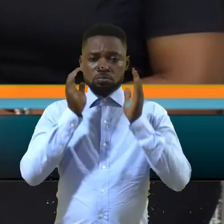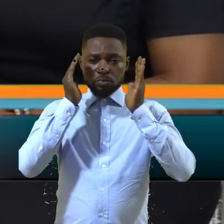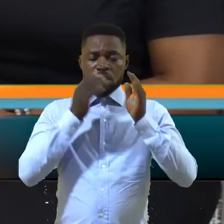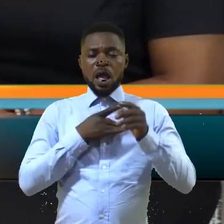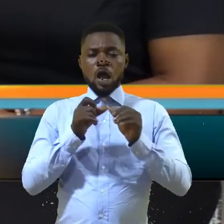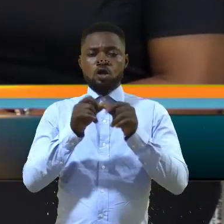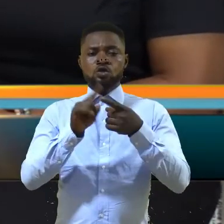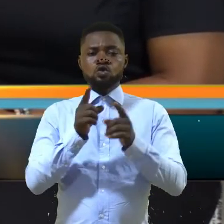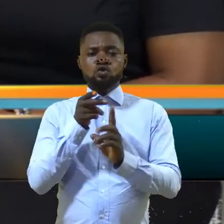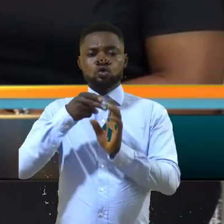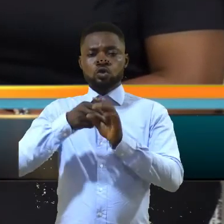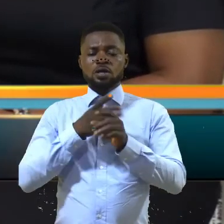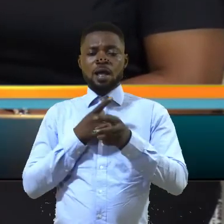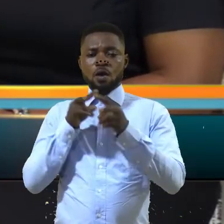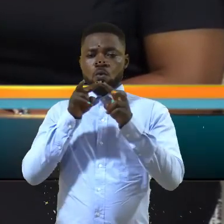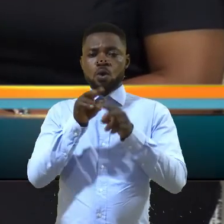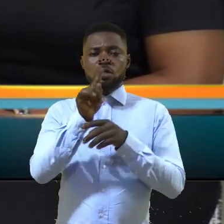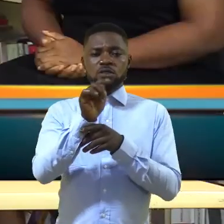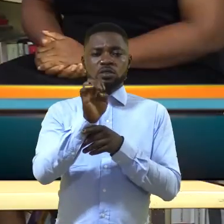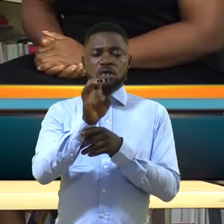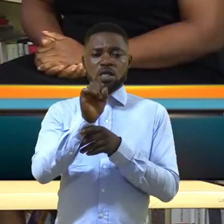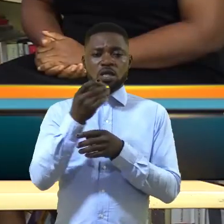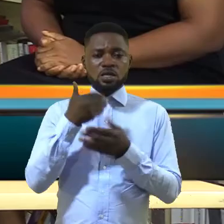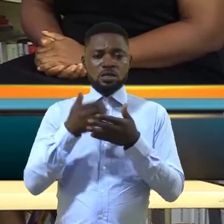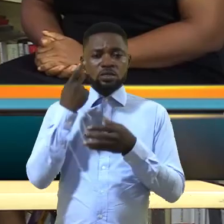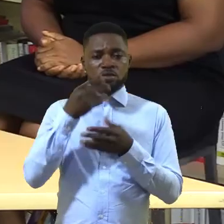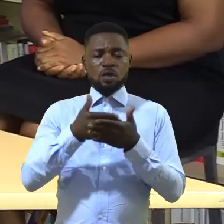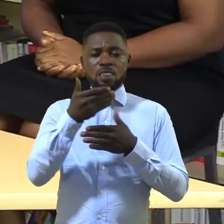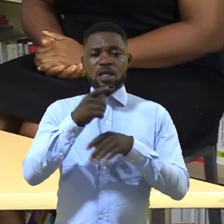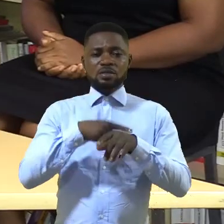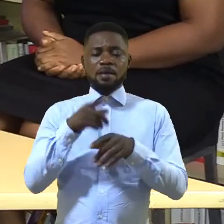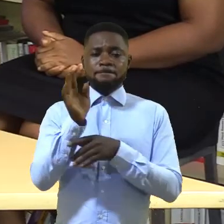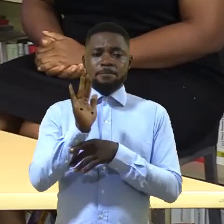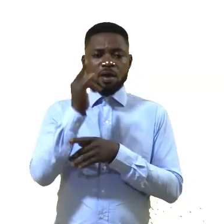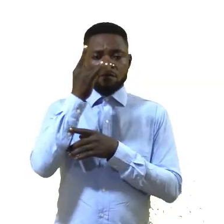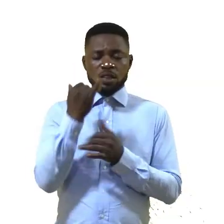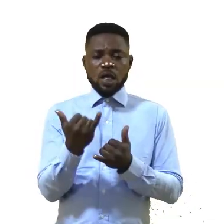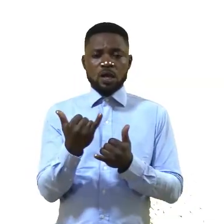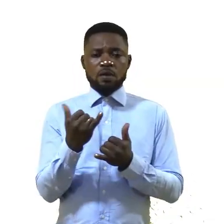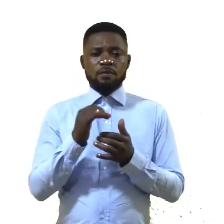join and watch the Total Education Show. See you next time. Bye for now.